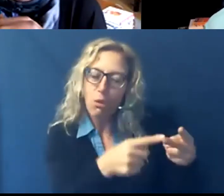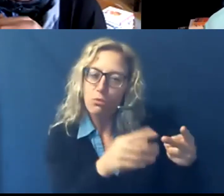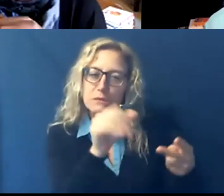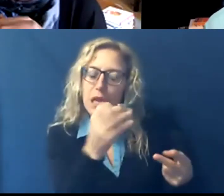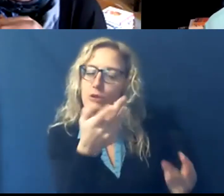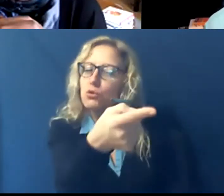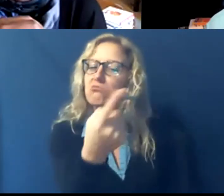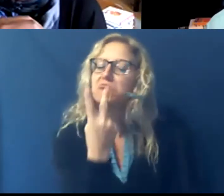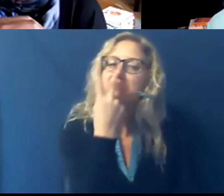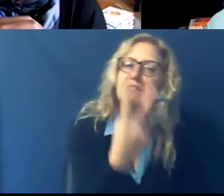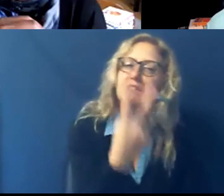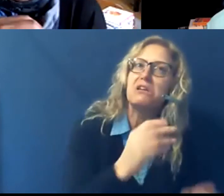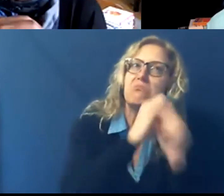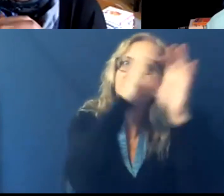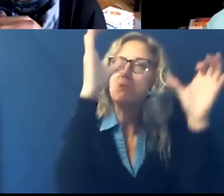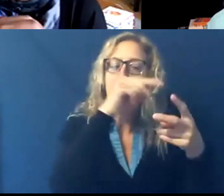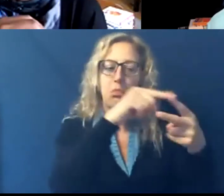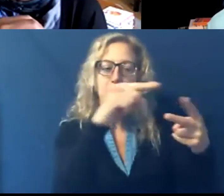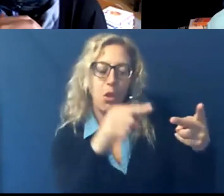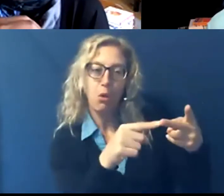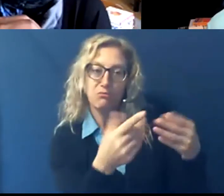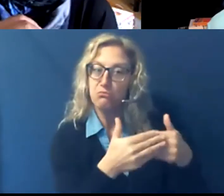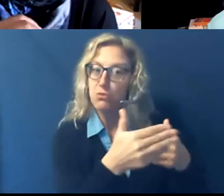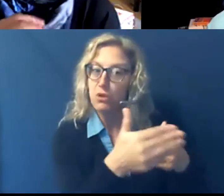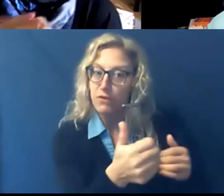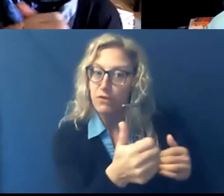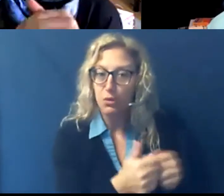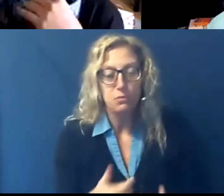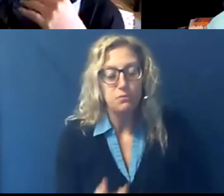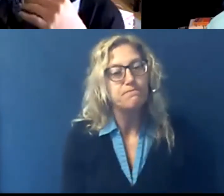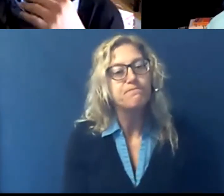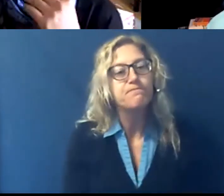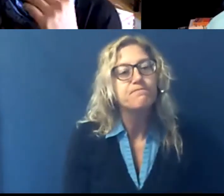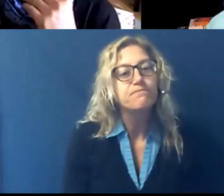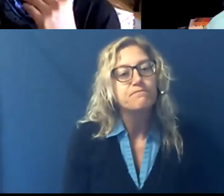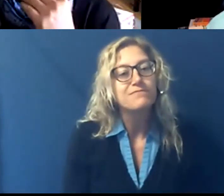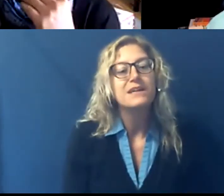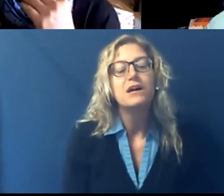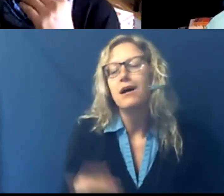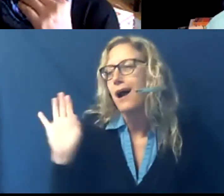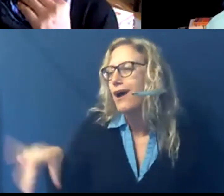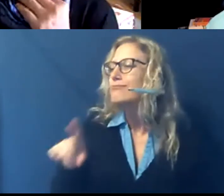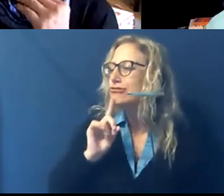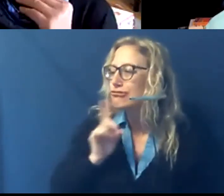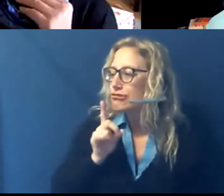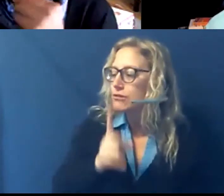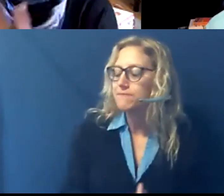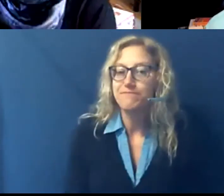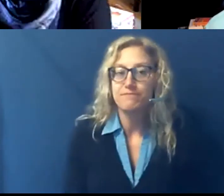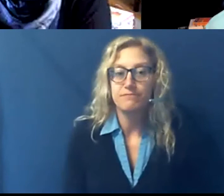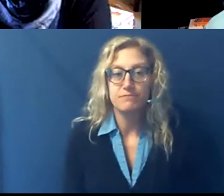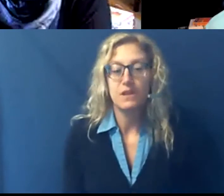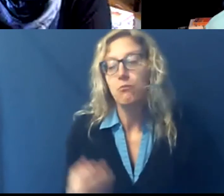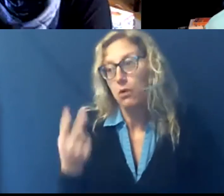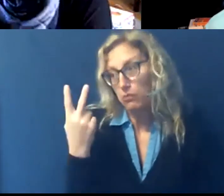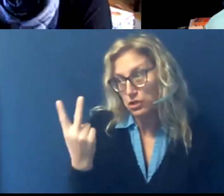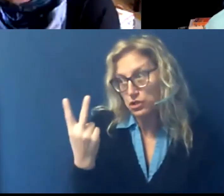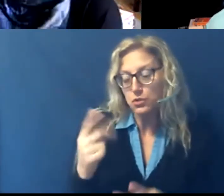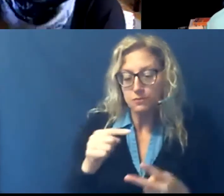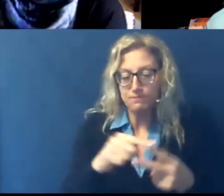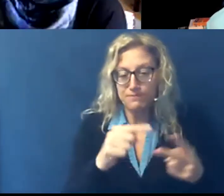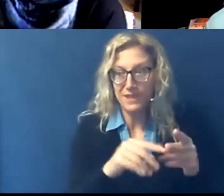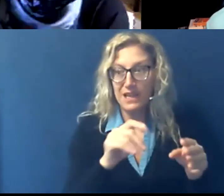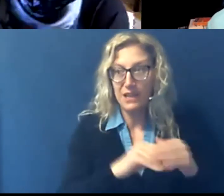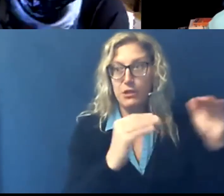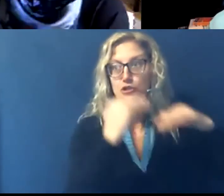see both in those cases and in the space going forward with this court? Sure. The 2 cases that we have in the Supreme